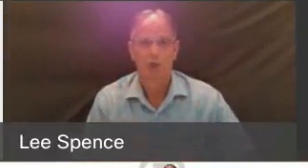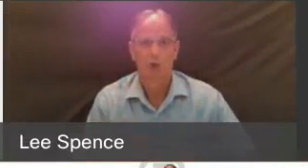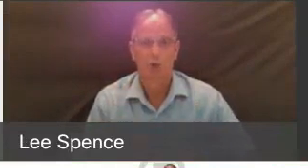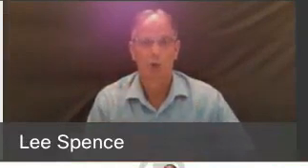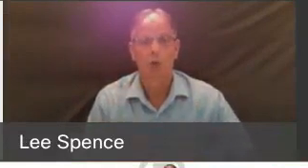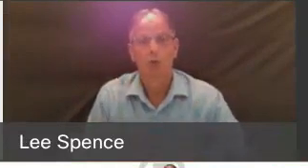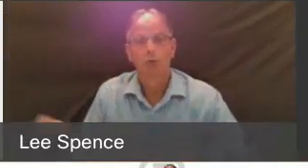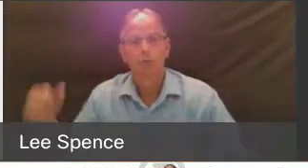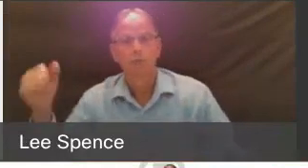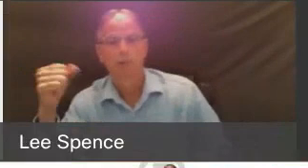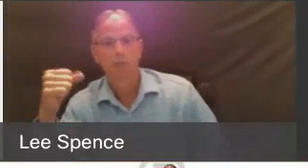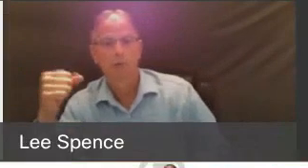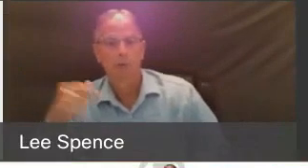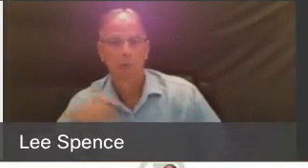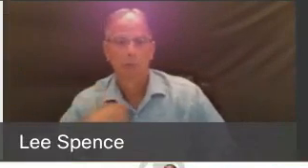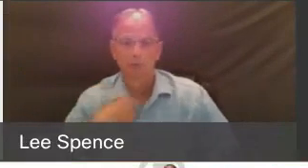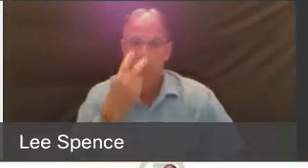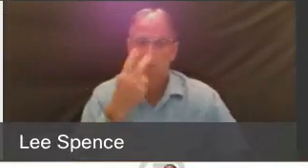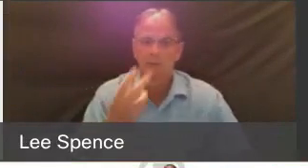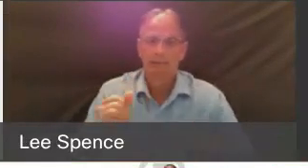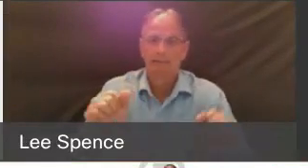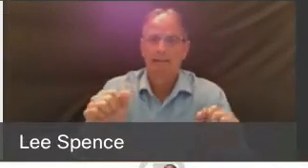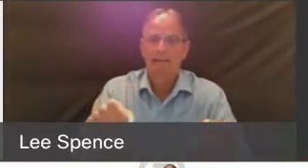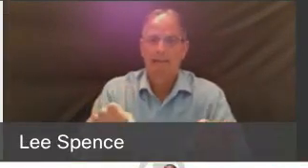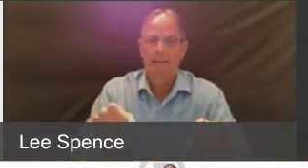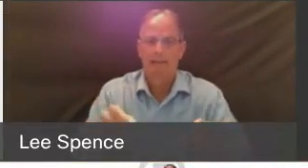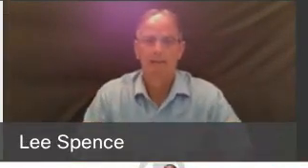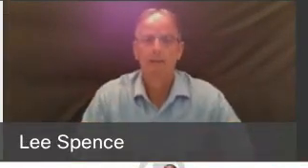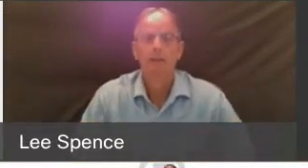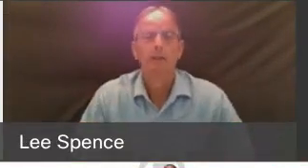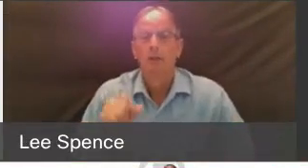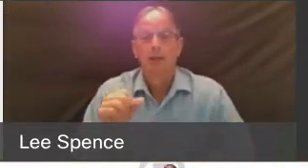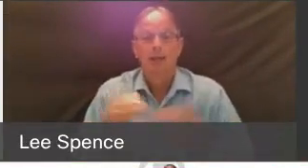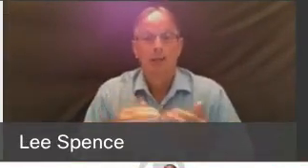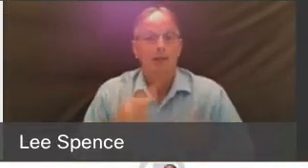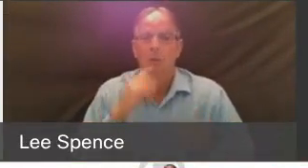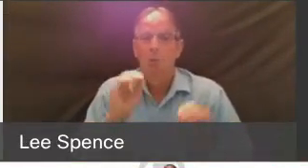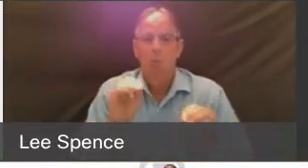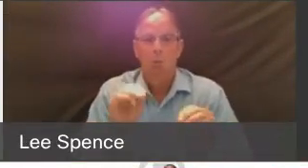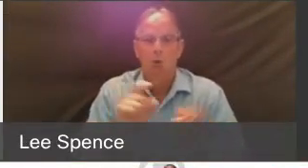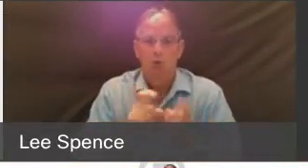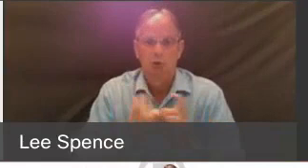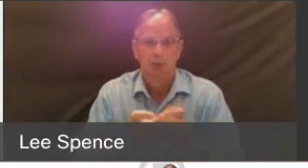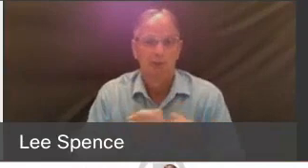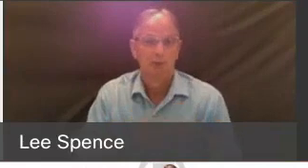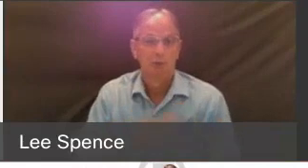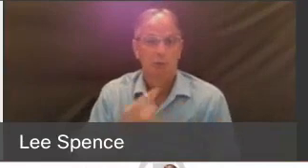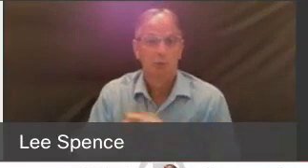Yes, we can see it on. Great, thank you. So as I said, no change. We still to date